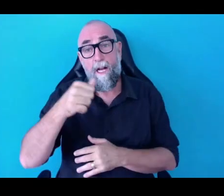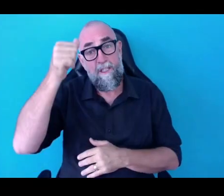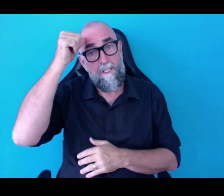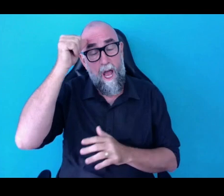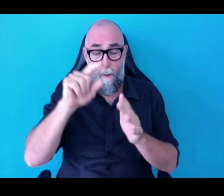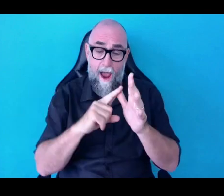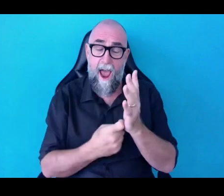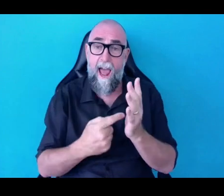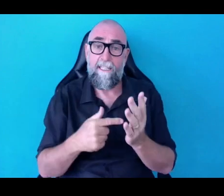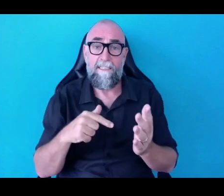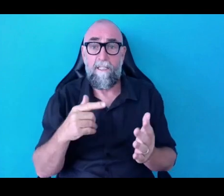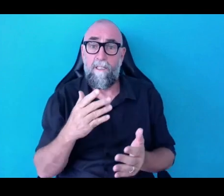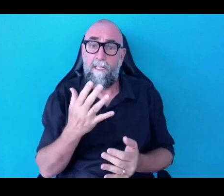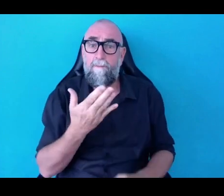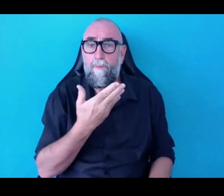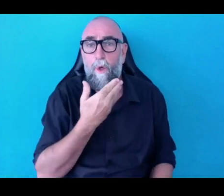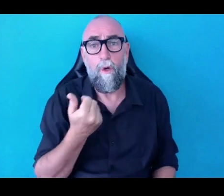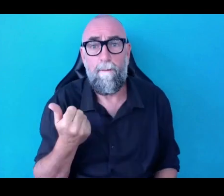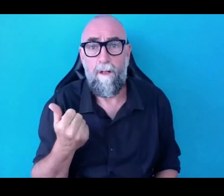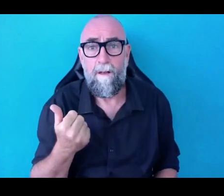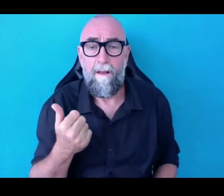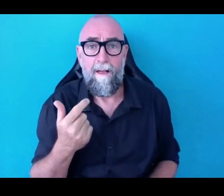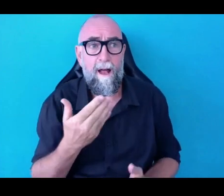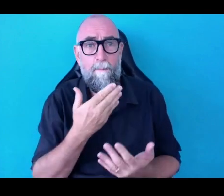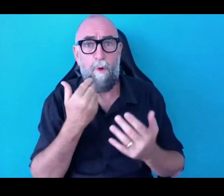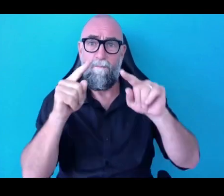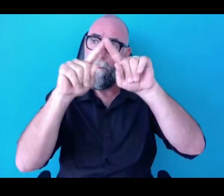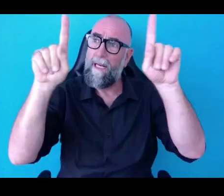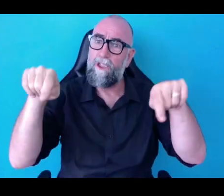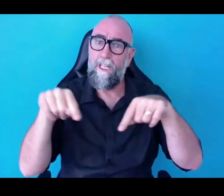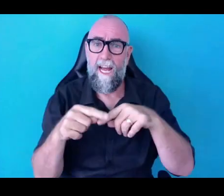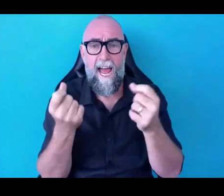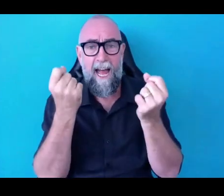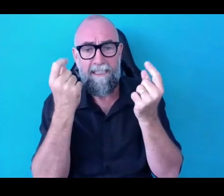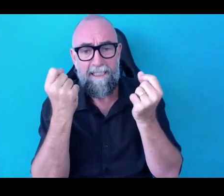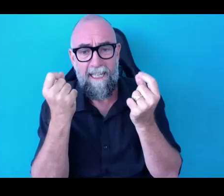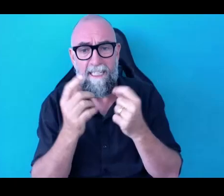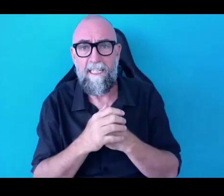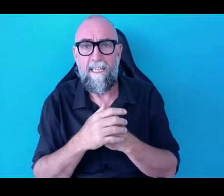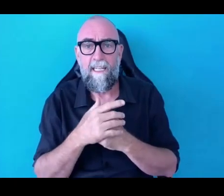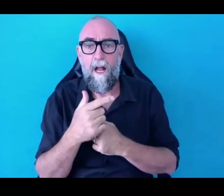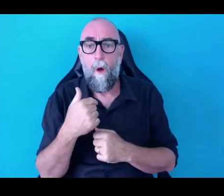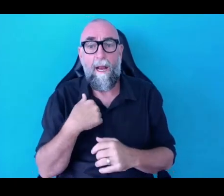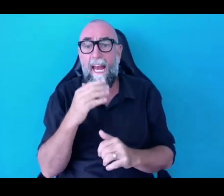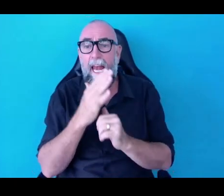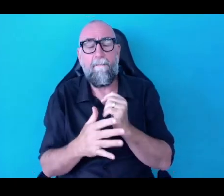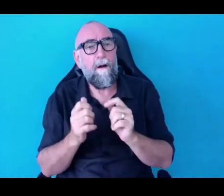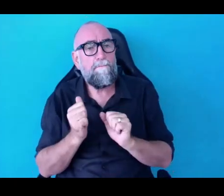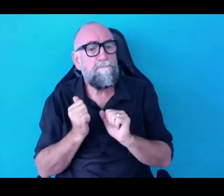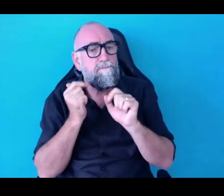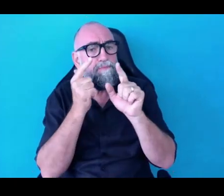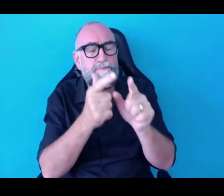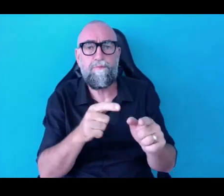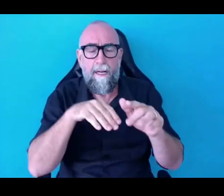perfectly executed picture. My family didn't know or visit state institutions, and it seemed